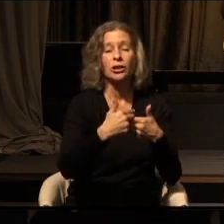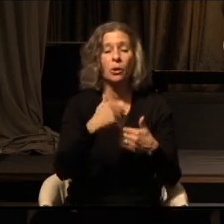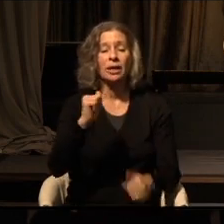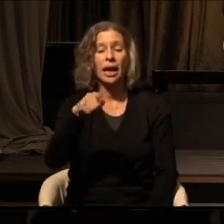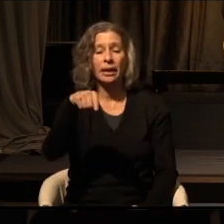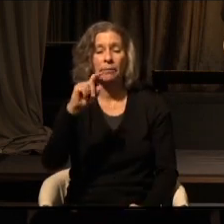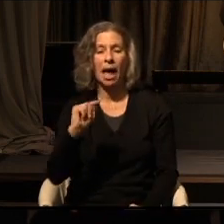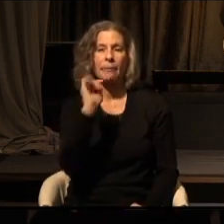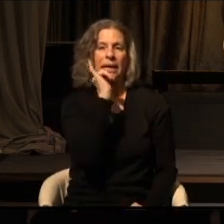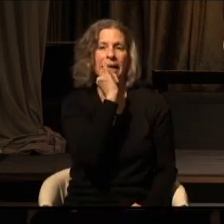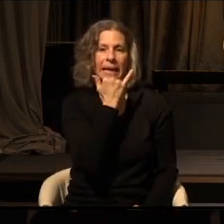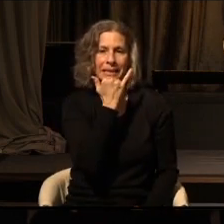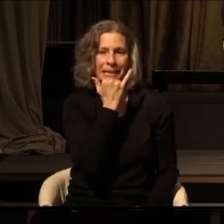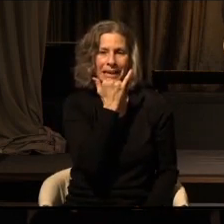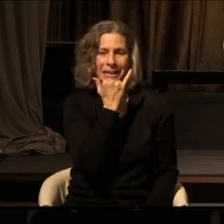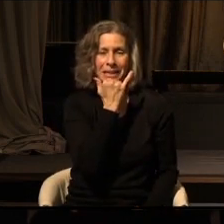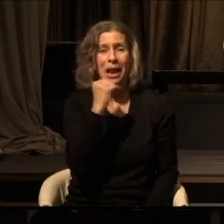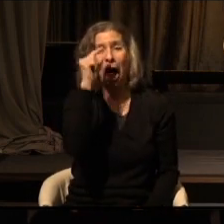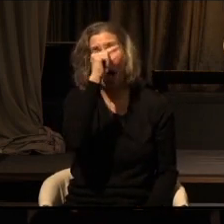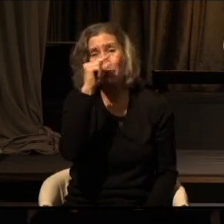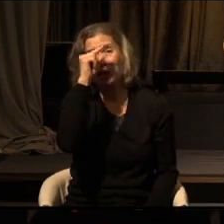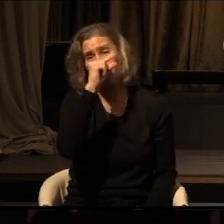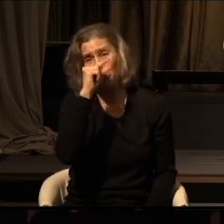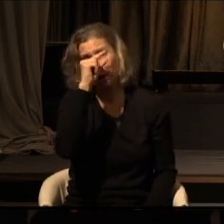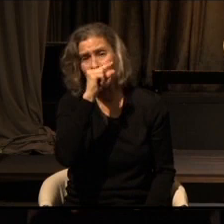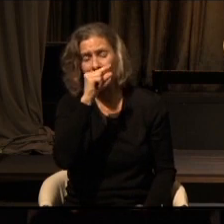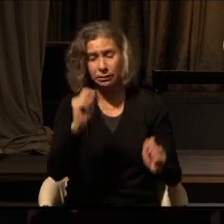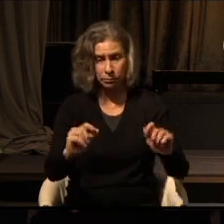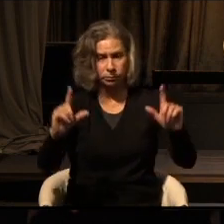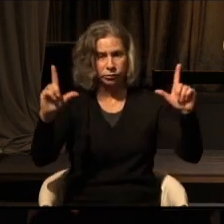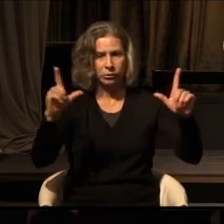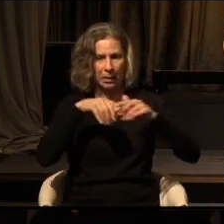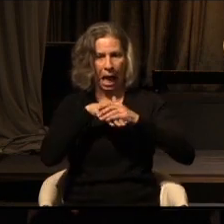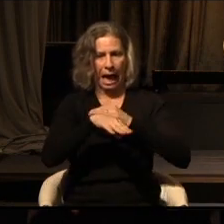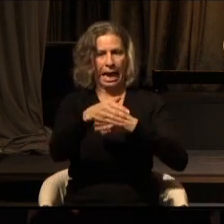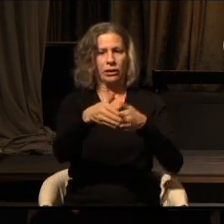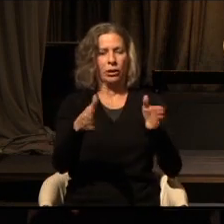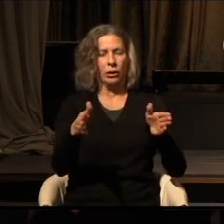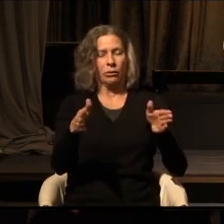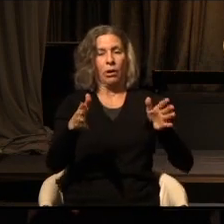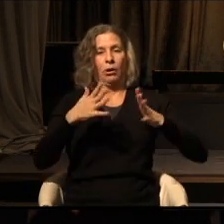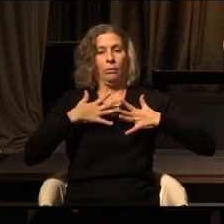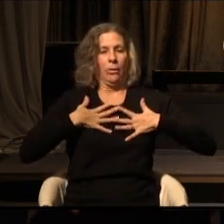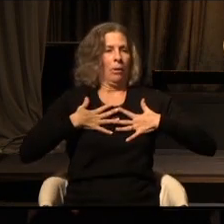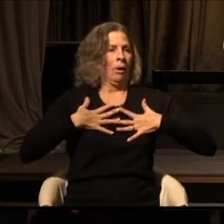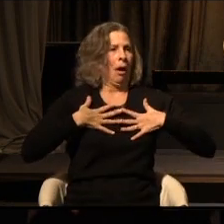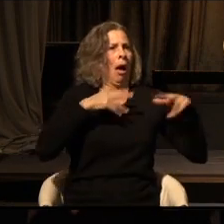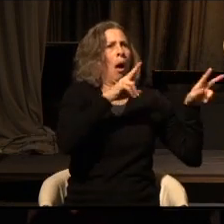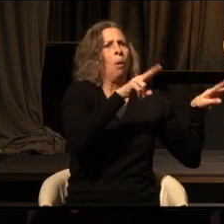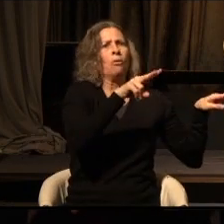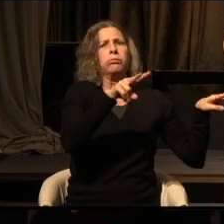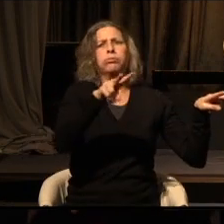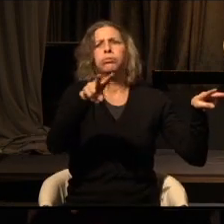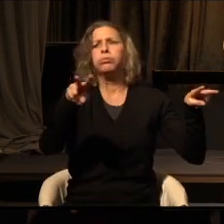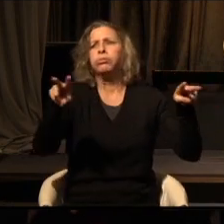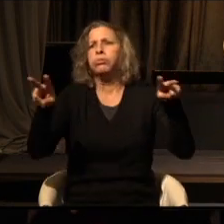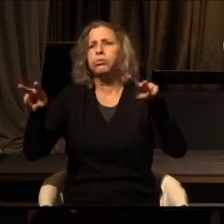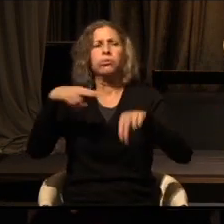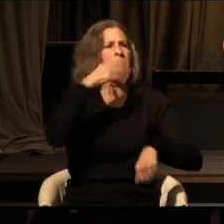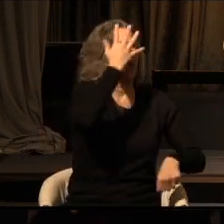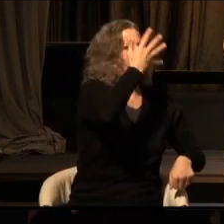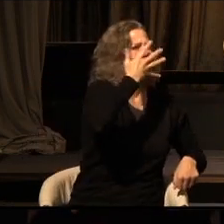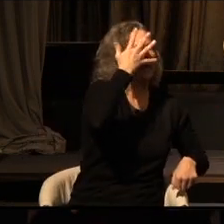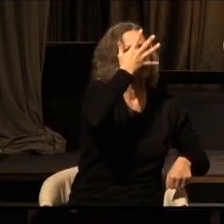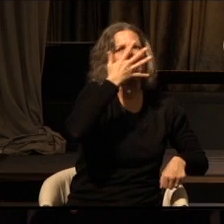accidentally because of a Google search. I entered the room and my desi gaze scanned all the spaces. Did